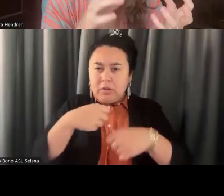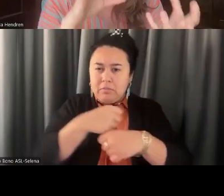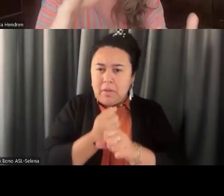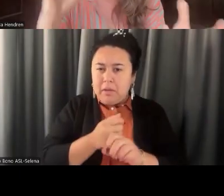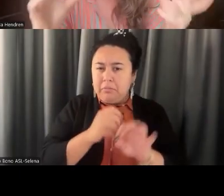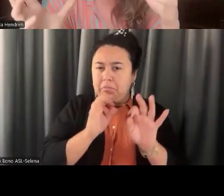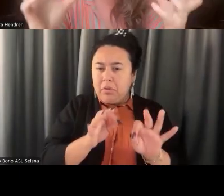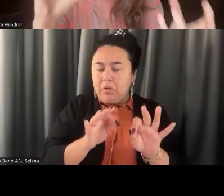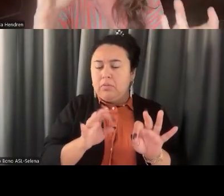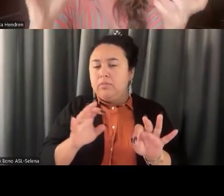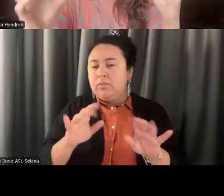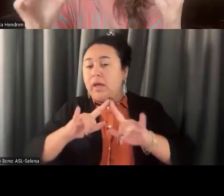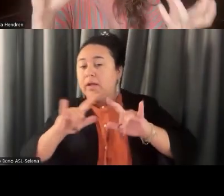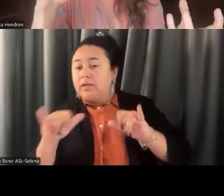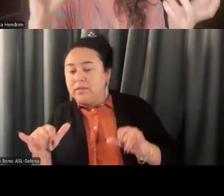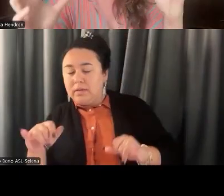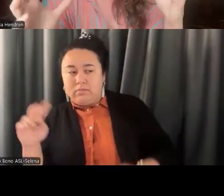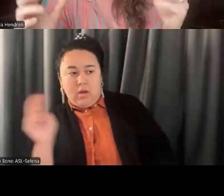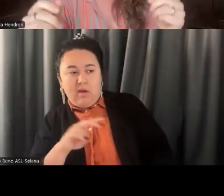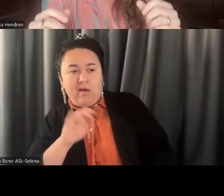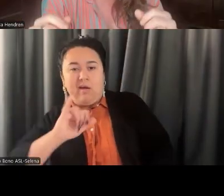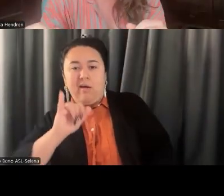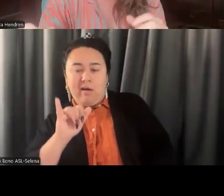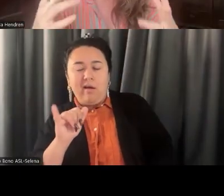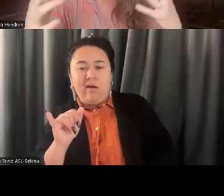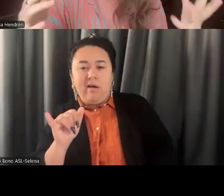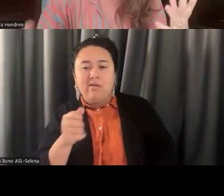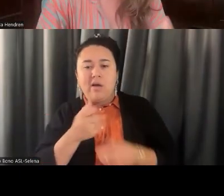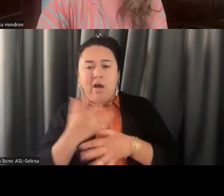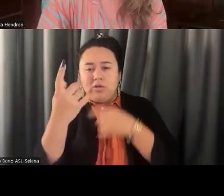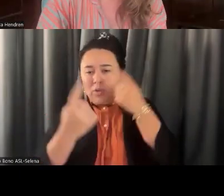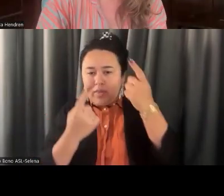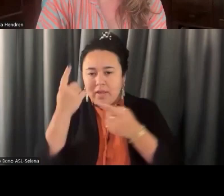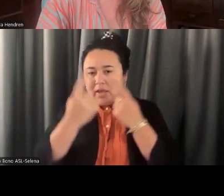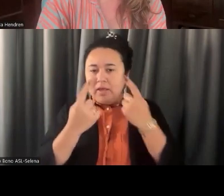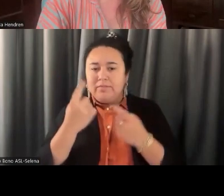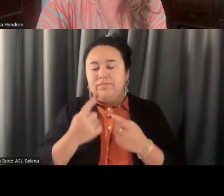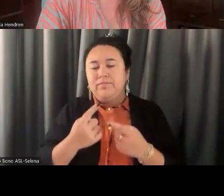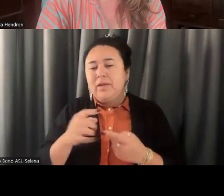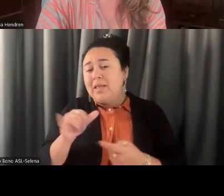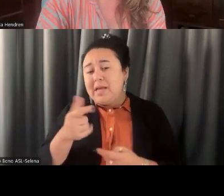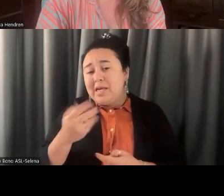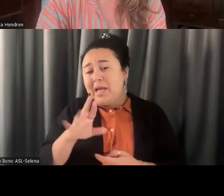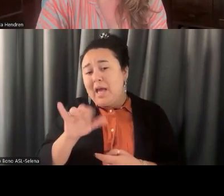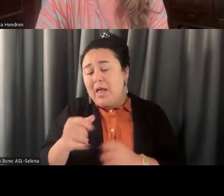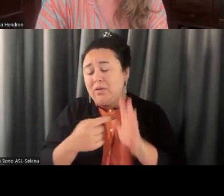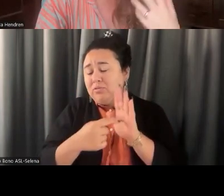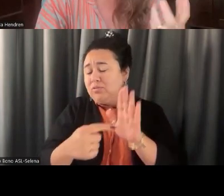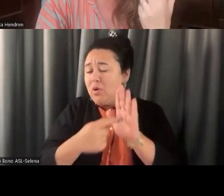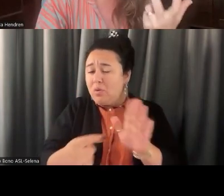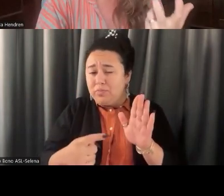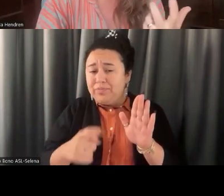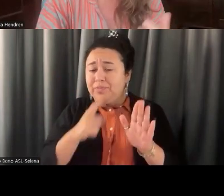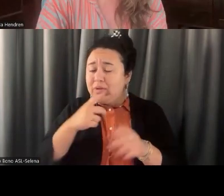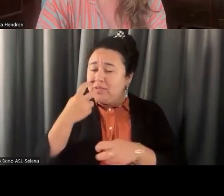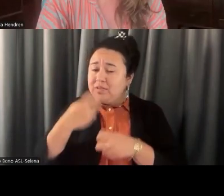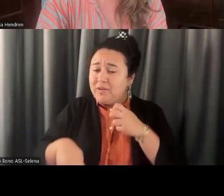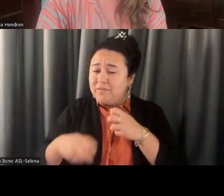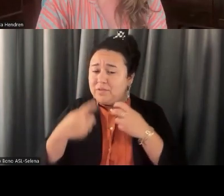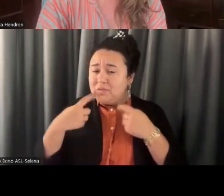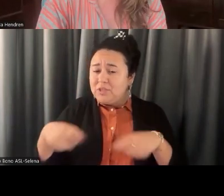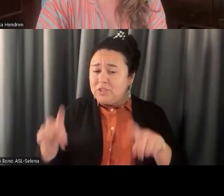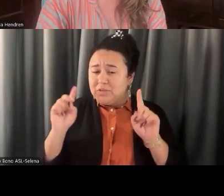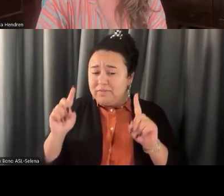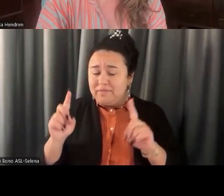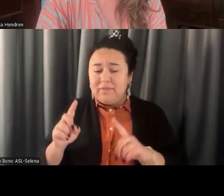even, while also kind of having that foot in the gallery. And this is a very difficult condition to achieve. And I was so inspired